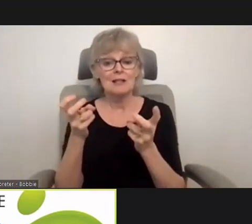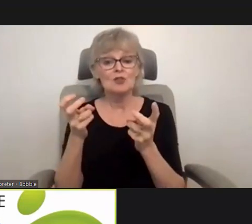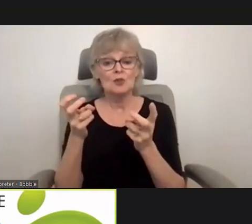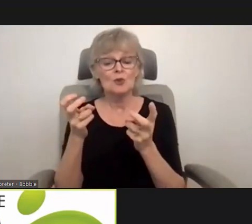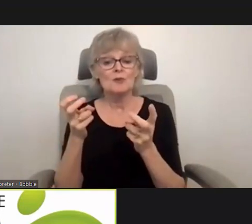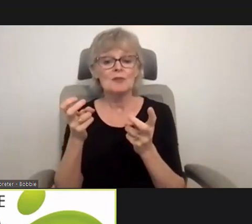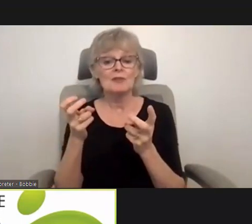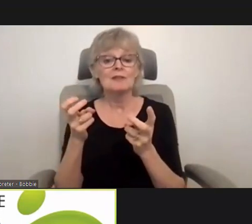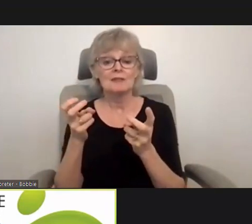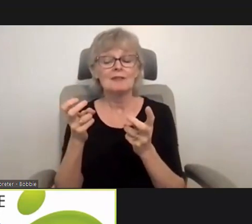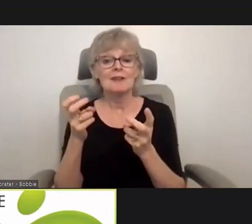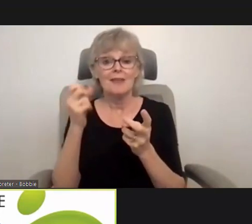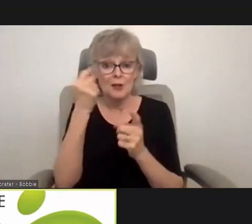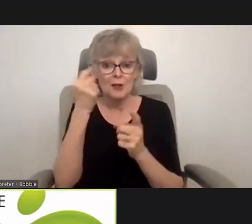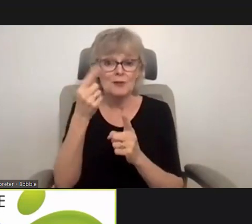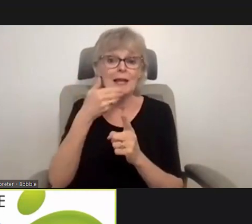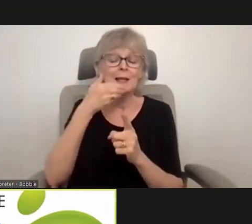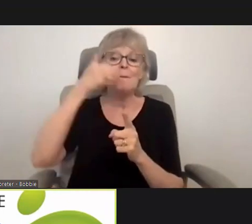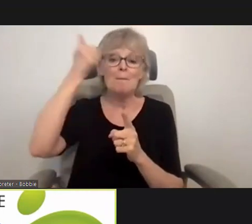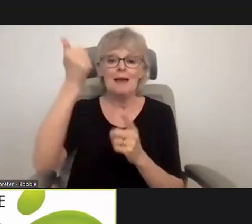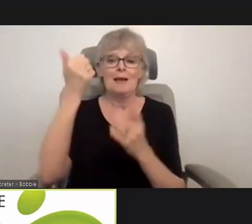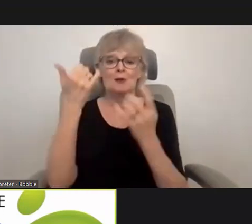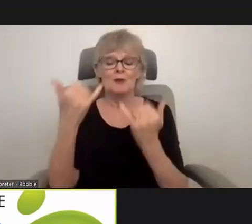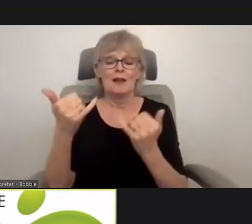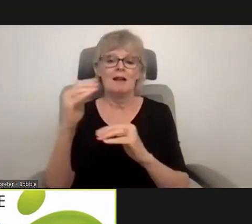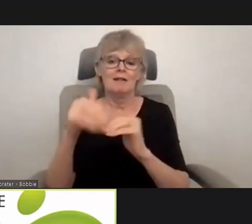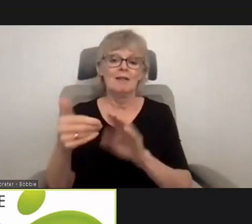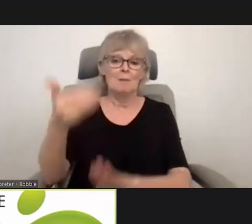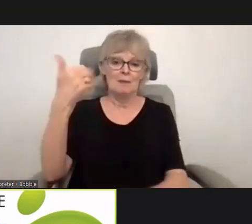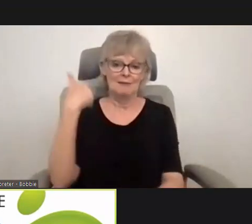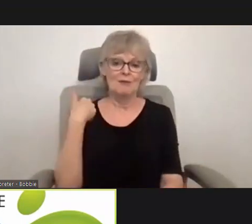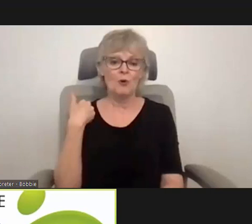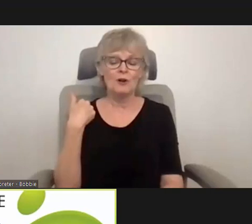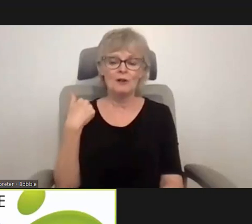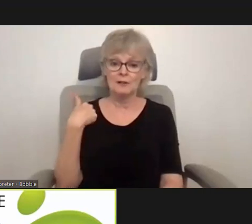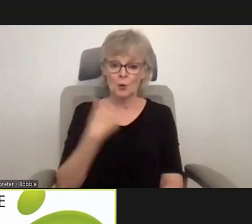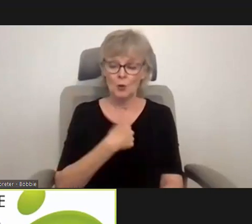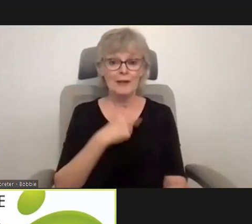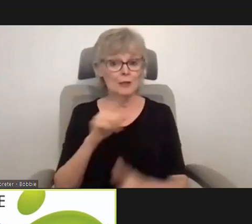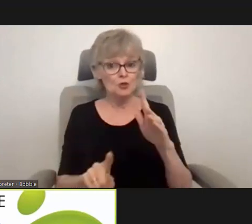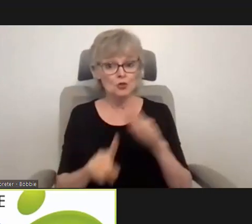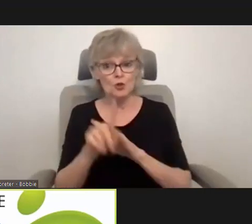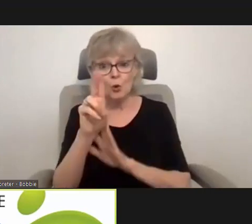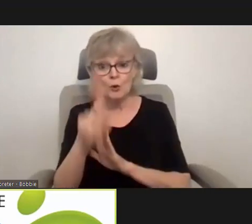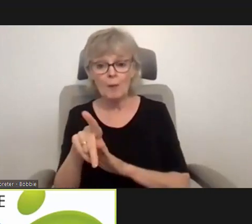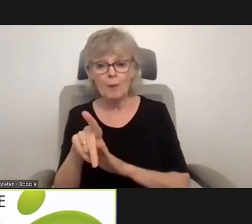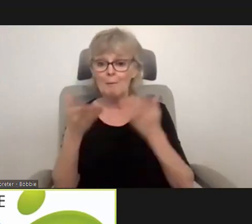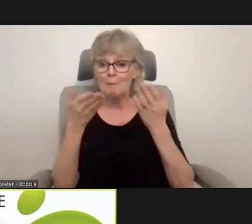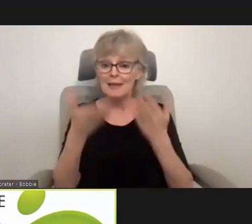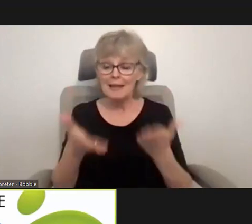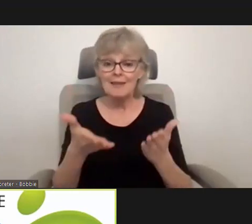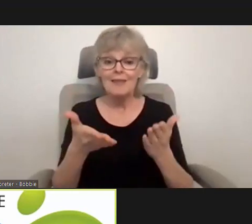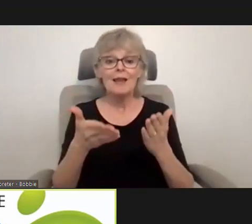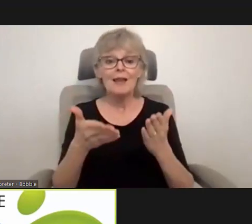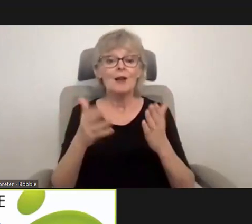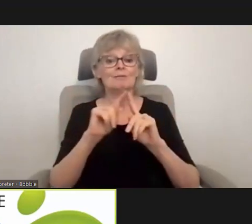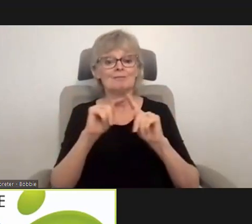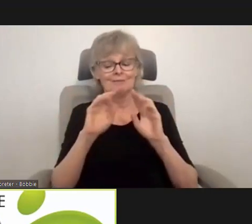greater depth than they did previously, just from us showing up, being at the table, educating